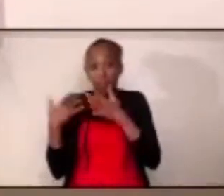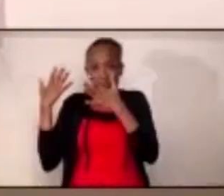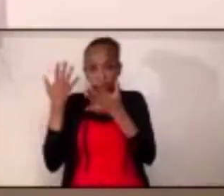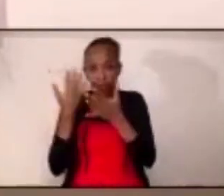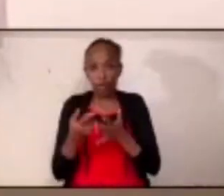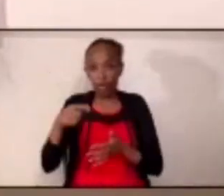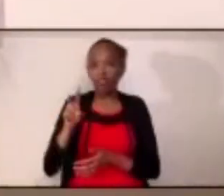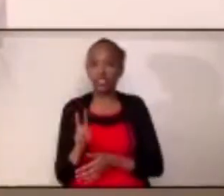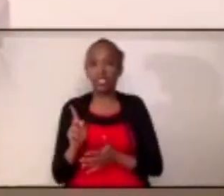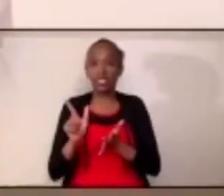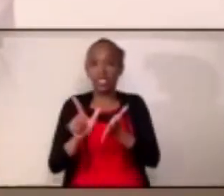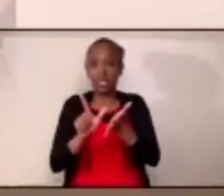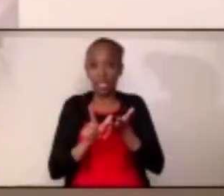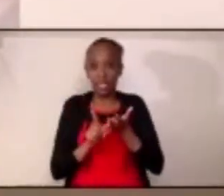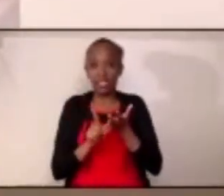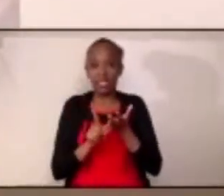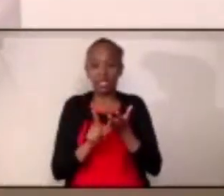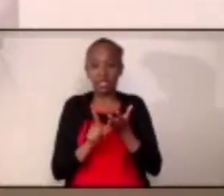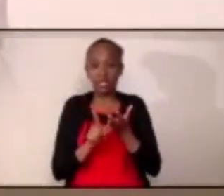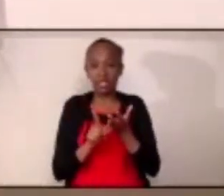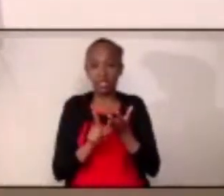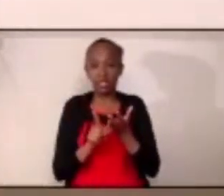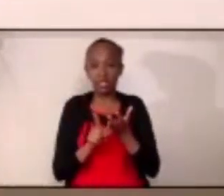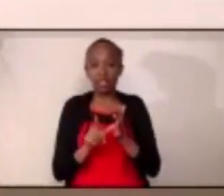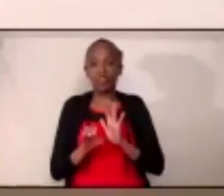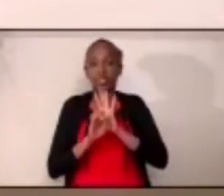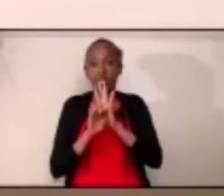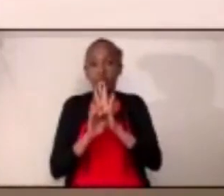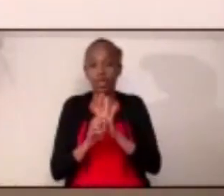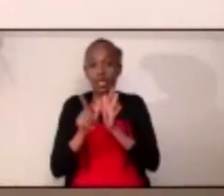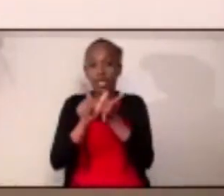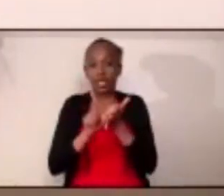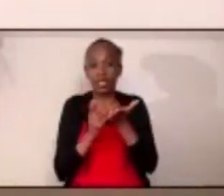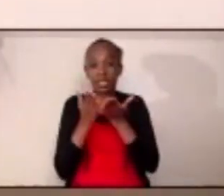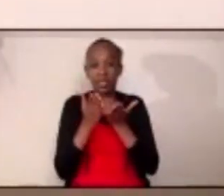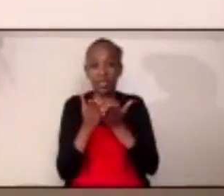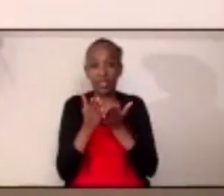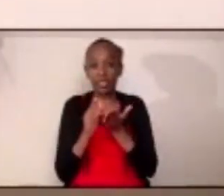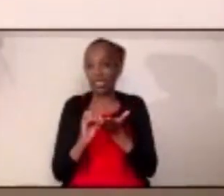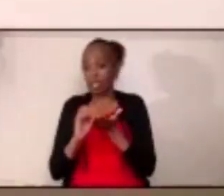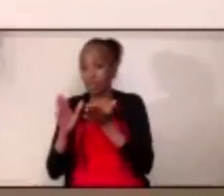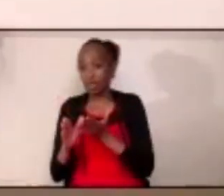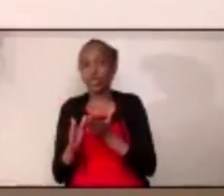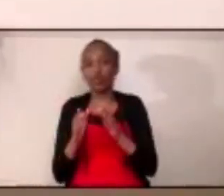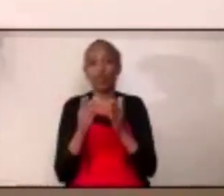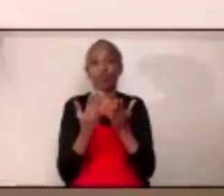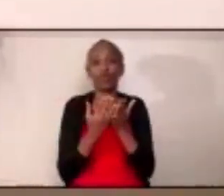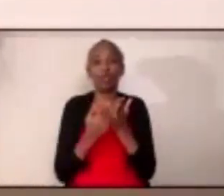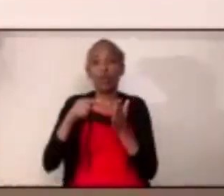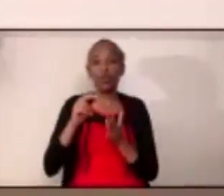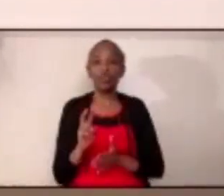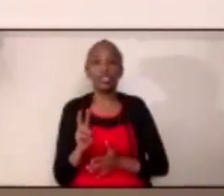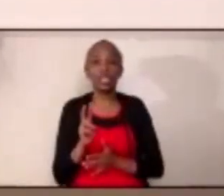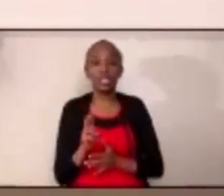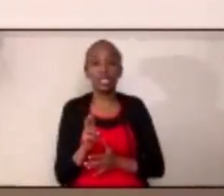seen a number of debt initiatives, such as the Debt Service Suspension Initiative. We've seen the